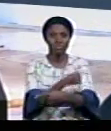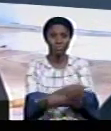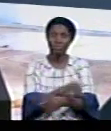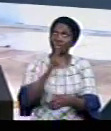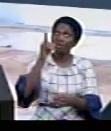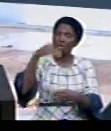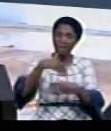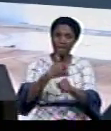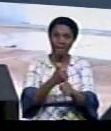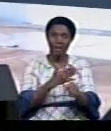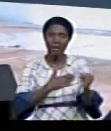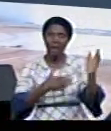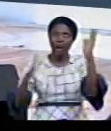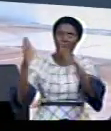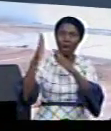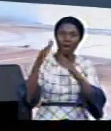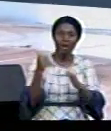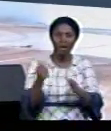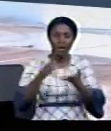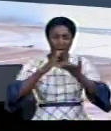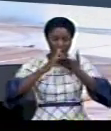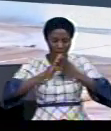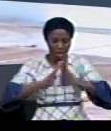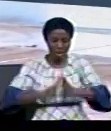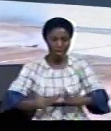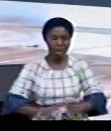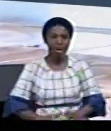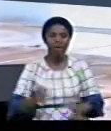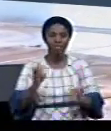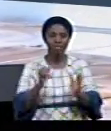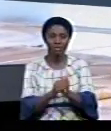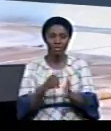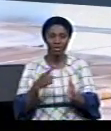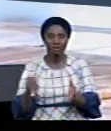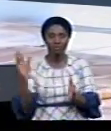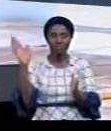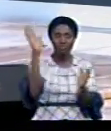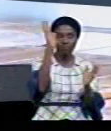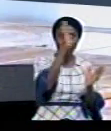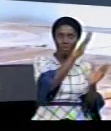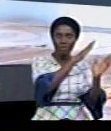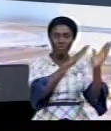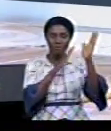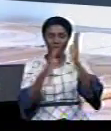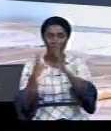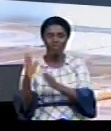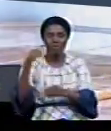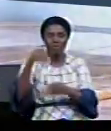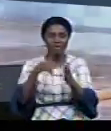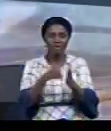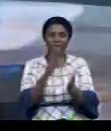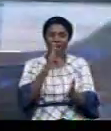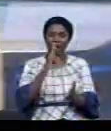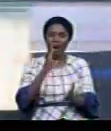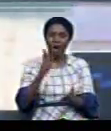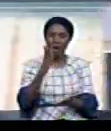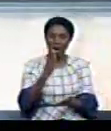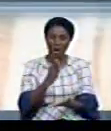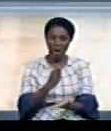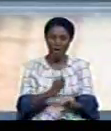a calm, so that the waves thereof are still. Are you